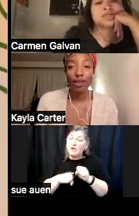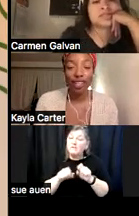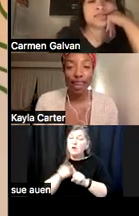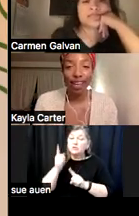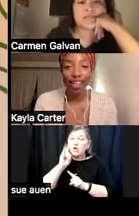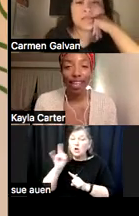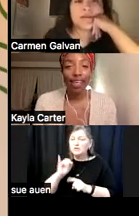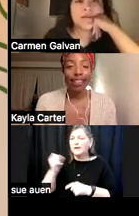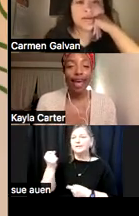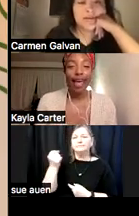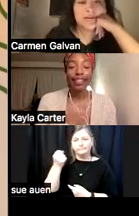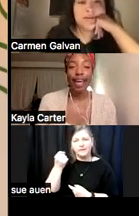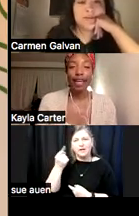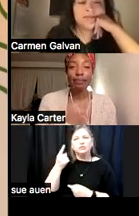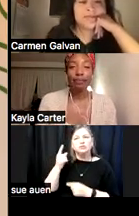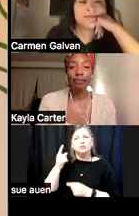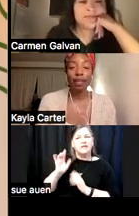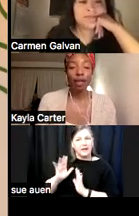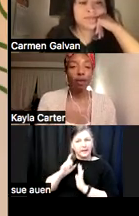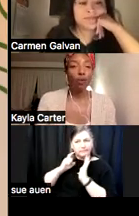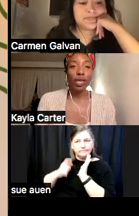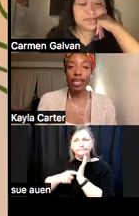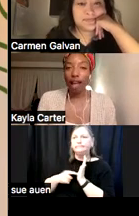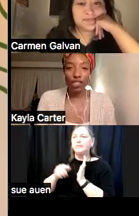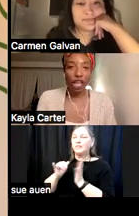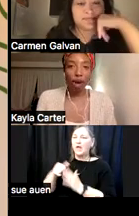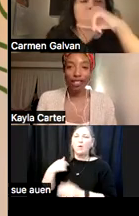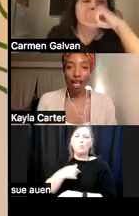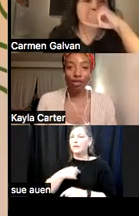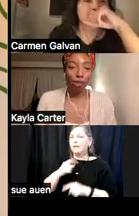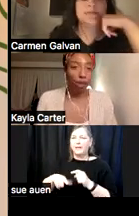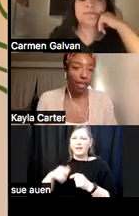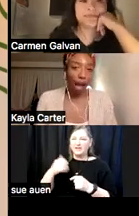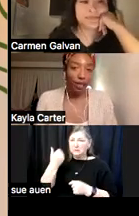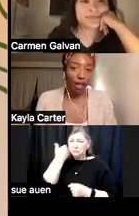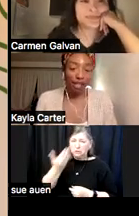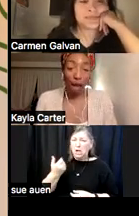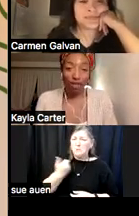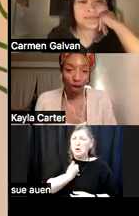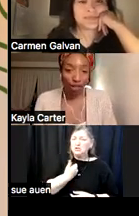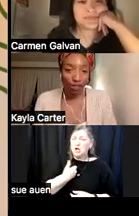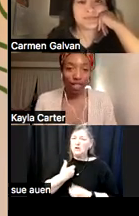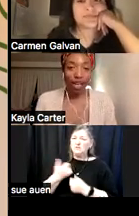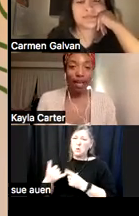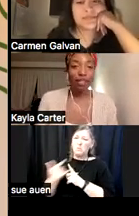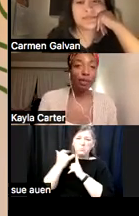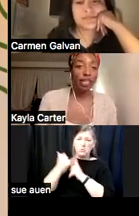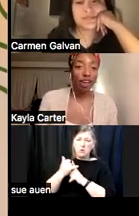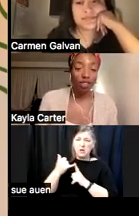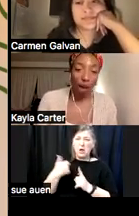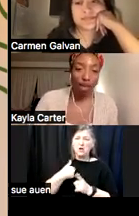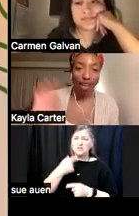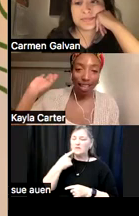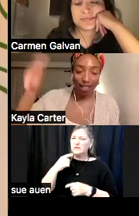like understanding that we cannot shame ourselves or bully ourselves out of grief. This will be